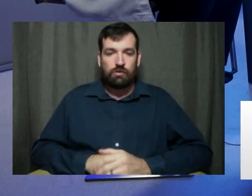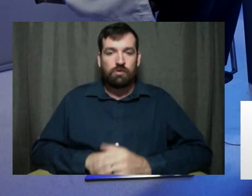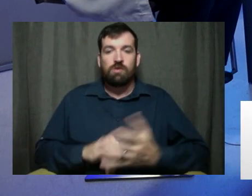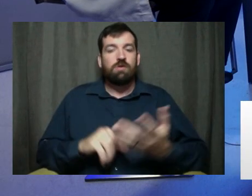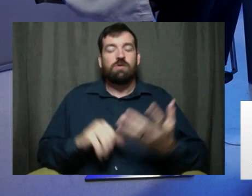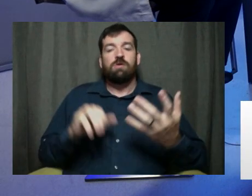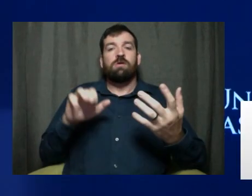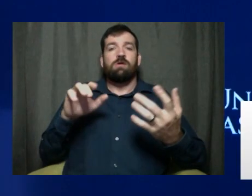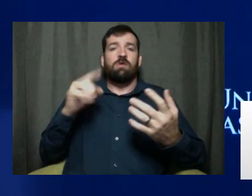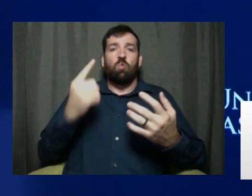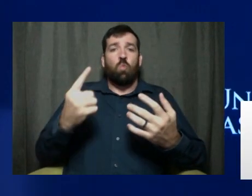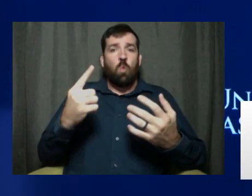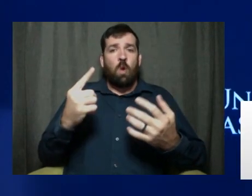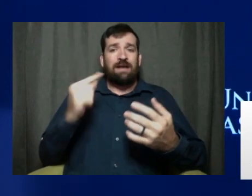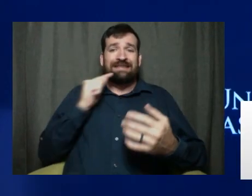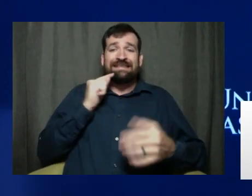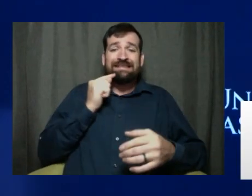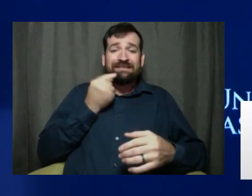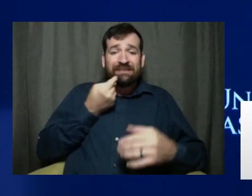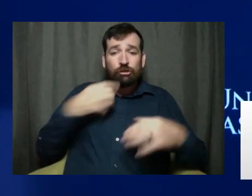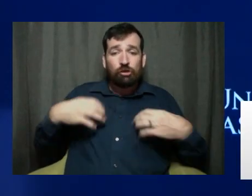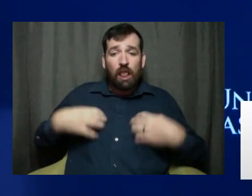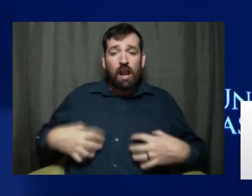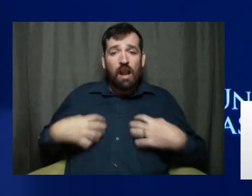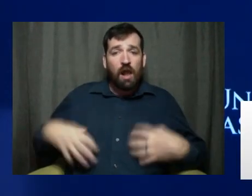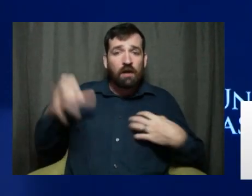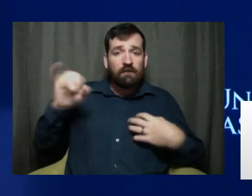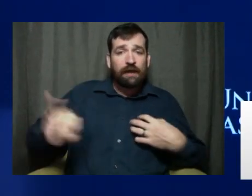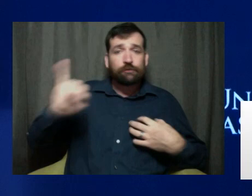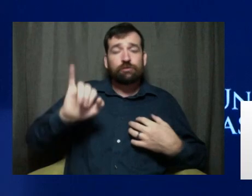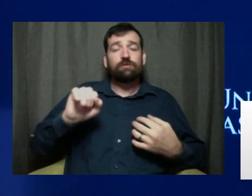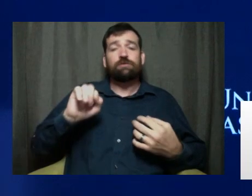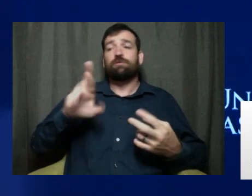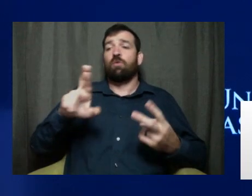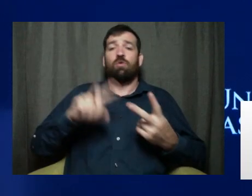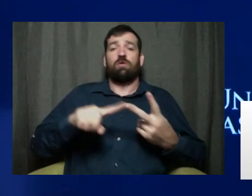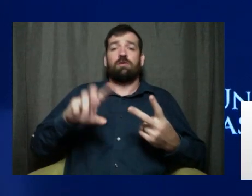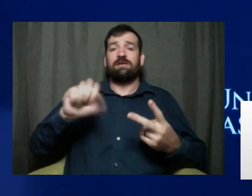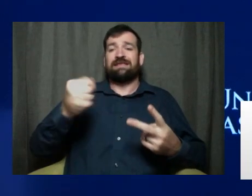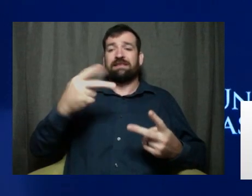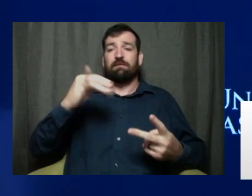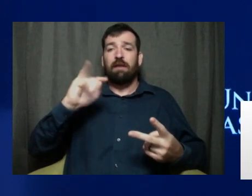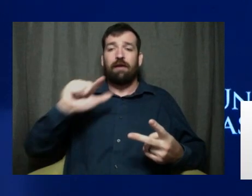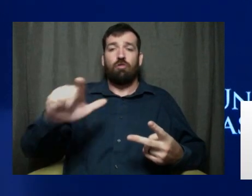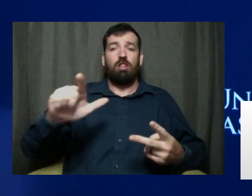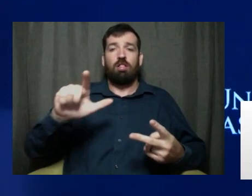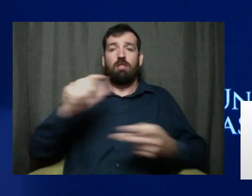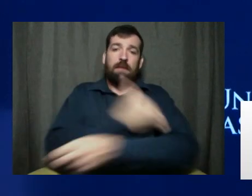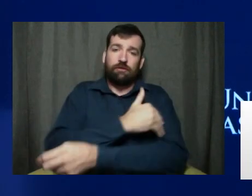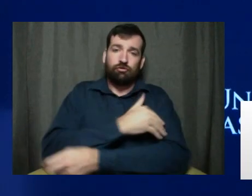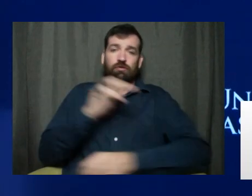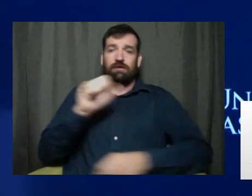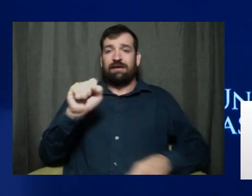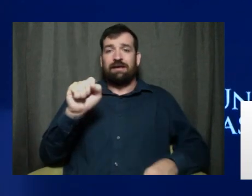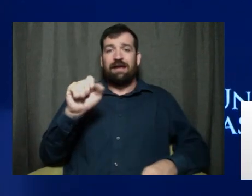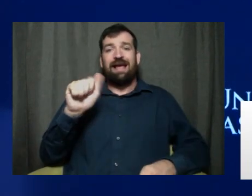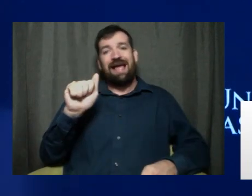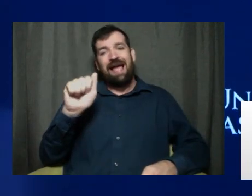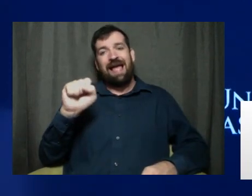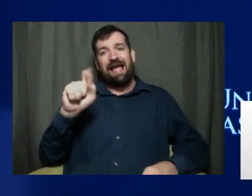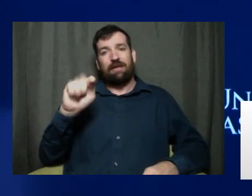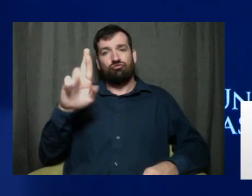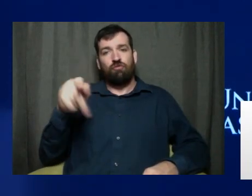one very severe lung infection or like spinal muscle atrophy there's some of these things that you can't go back in